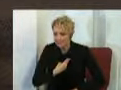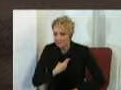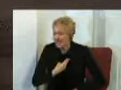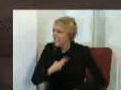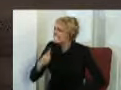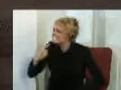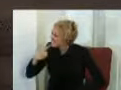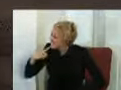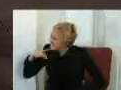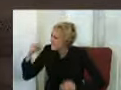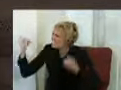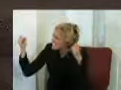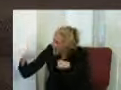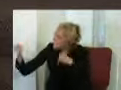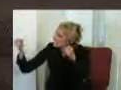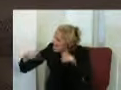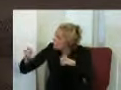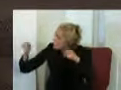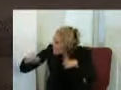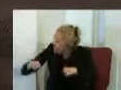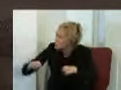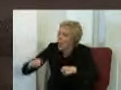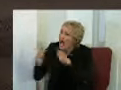God is us.